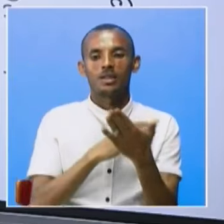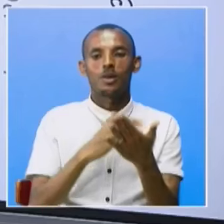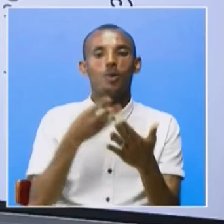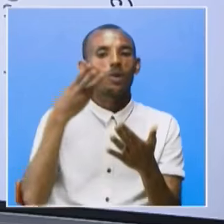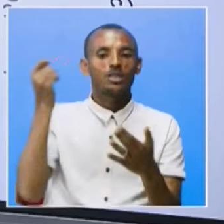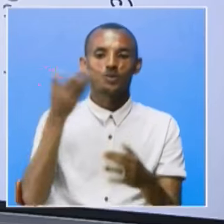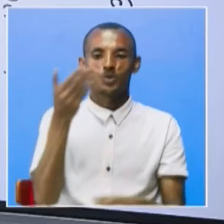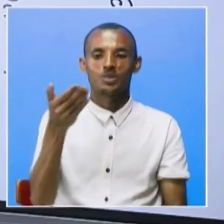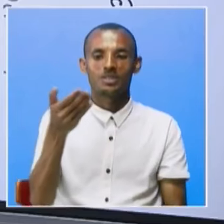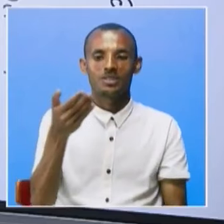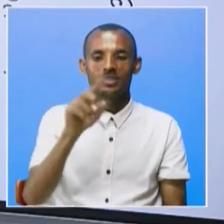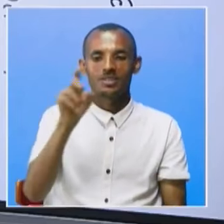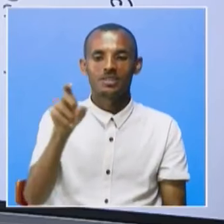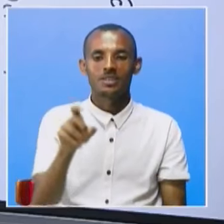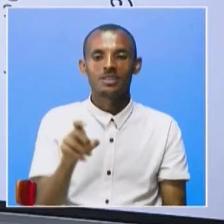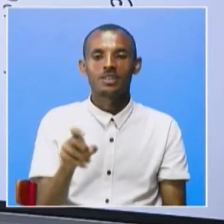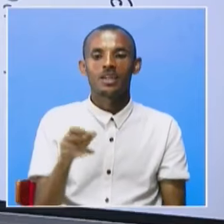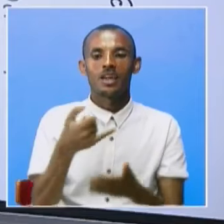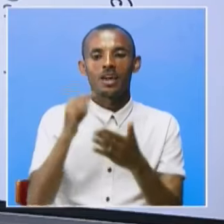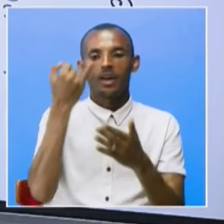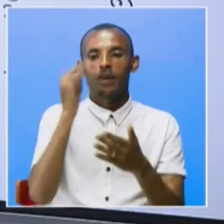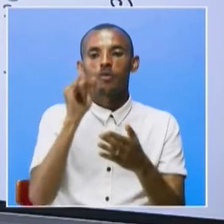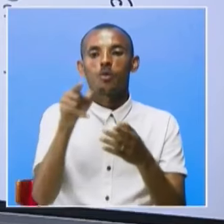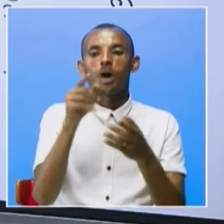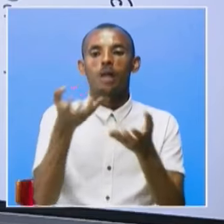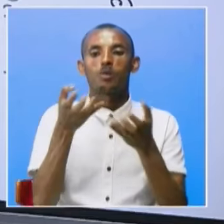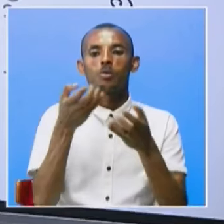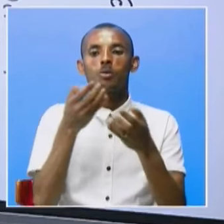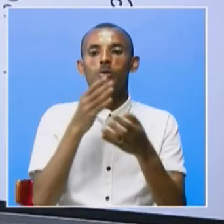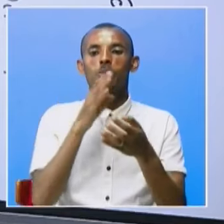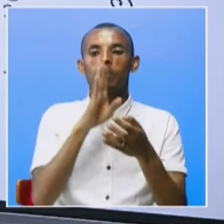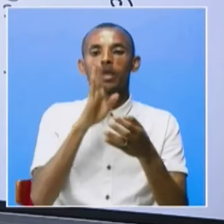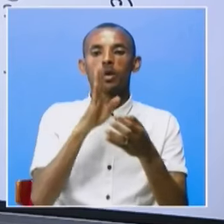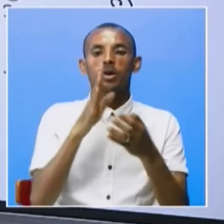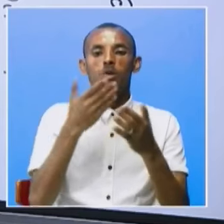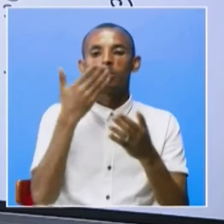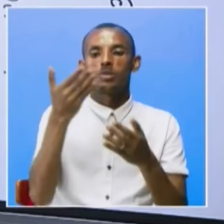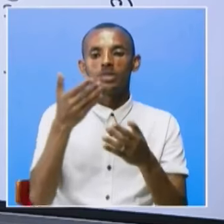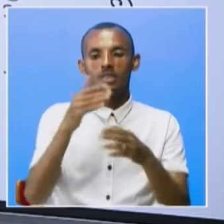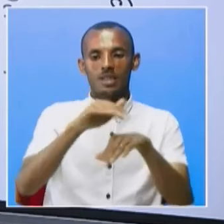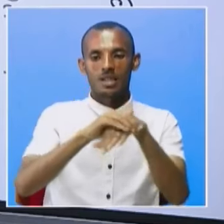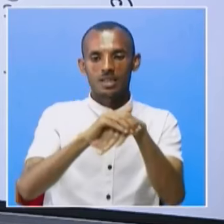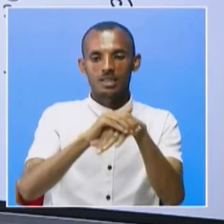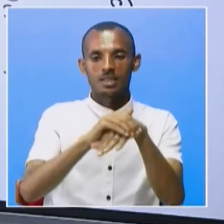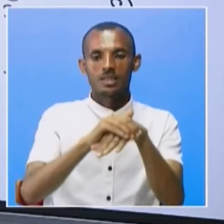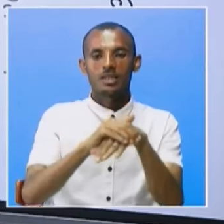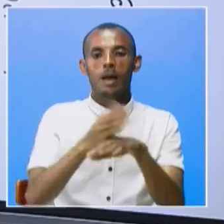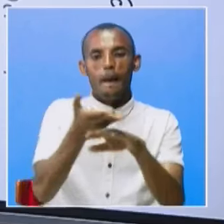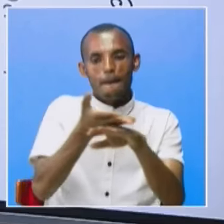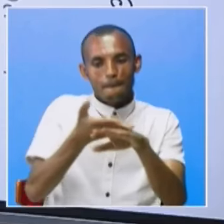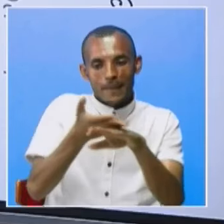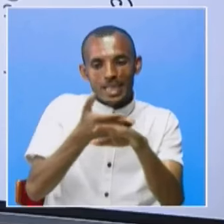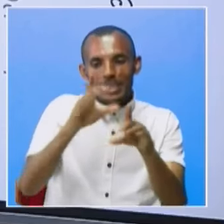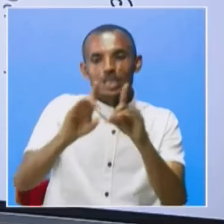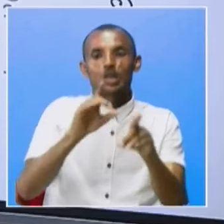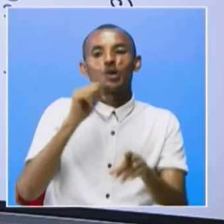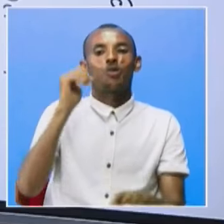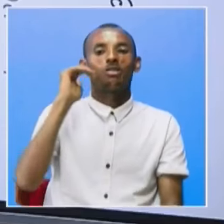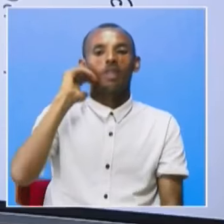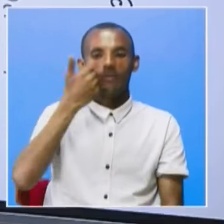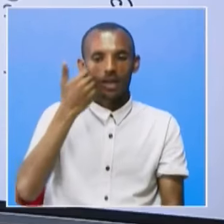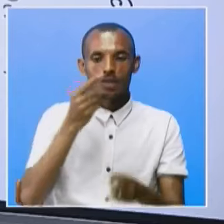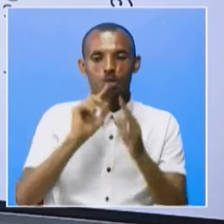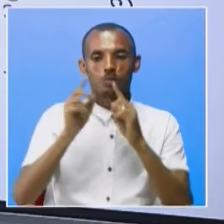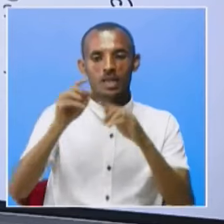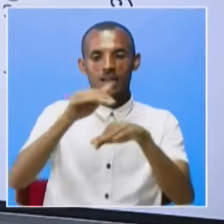good? If you want to be good in English, as I told you earlier, please don't be afraid to speak in